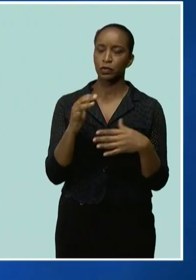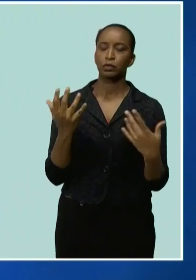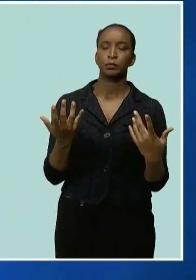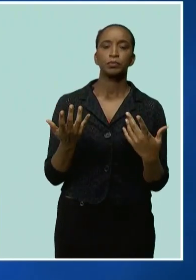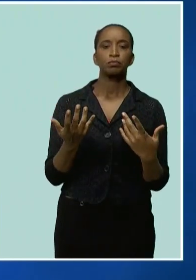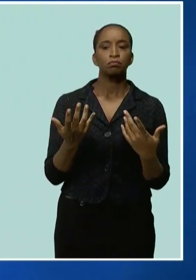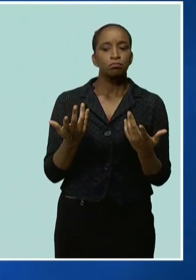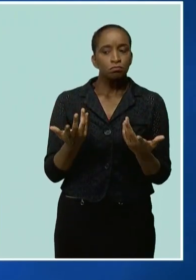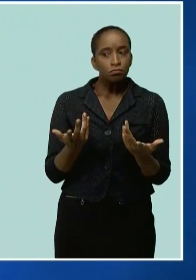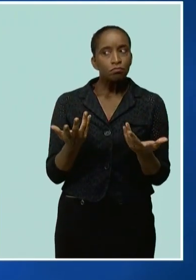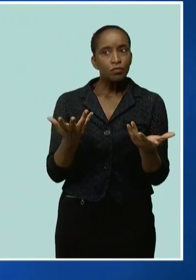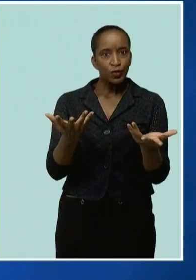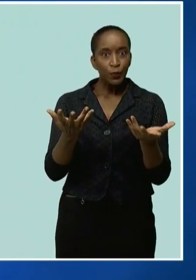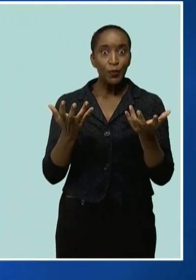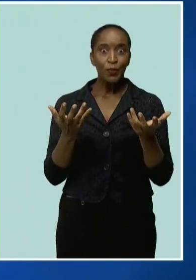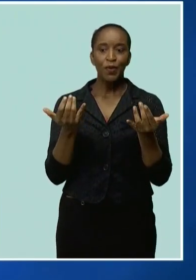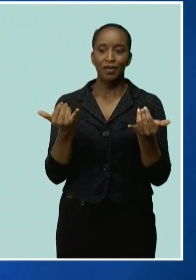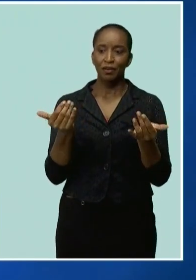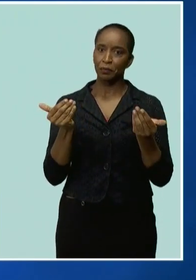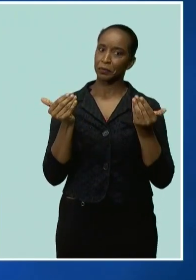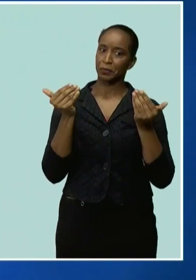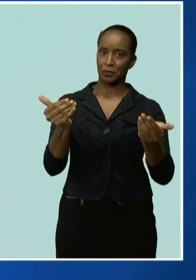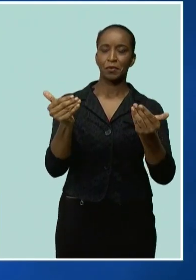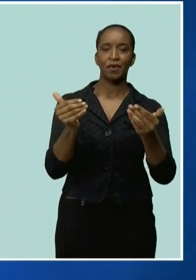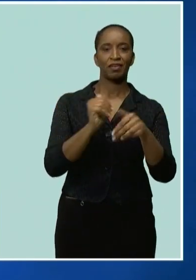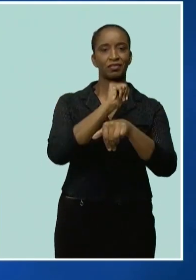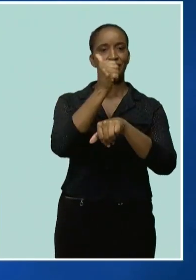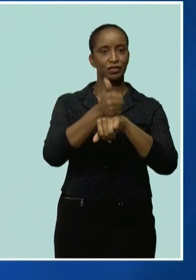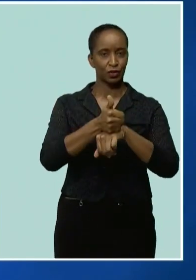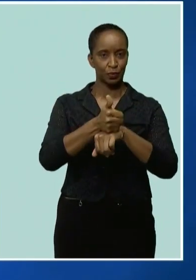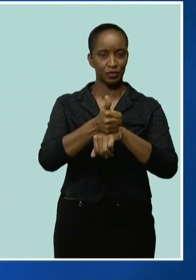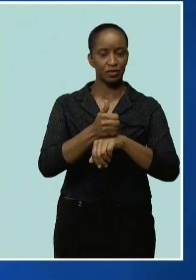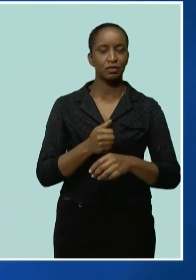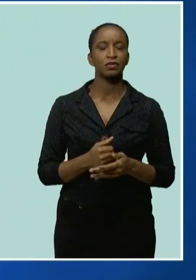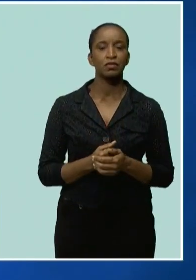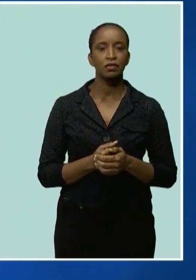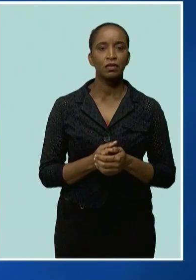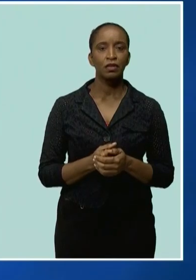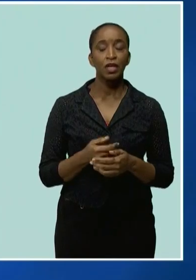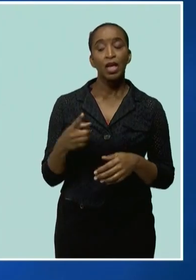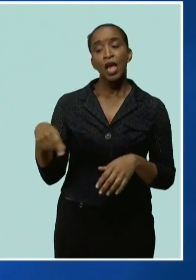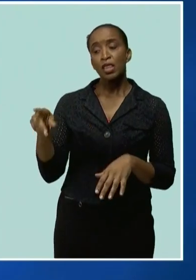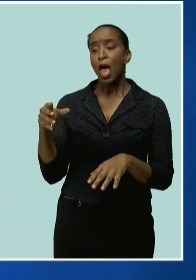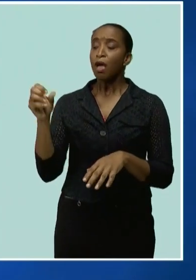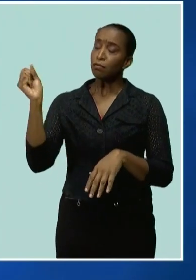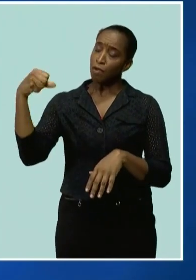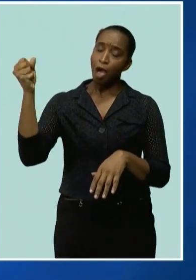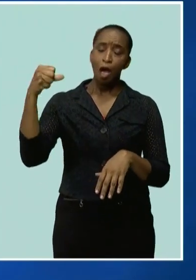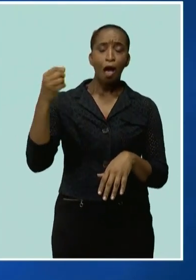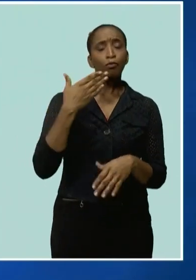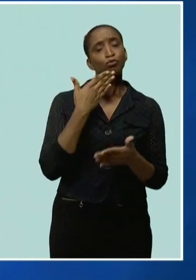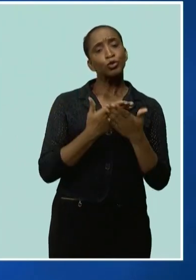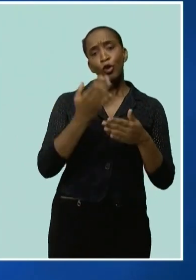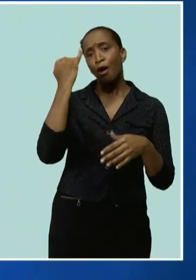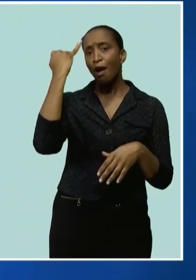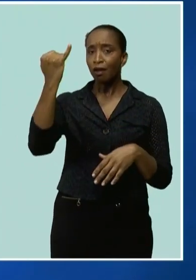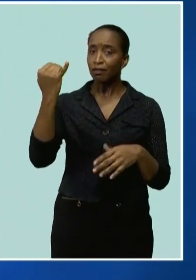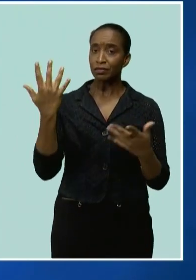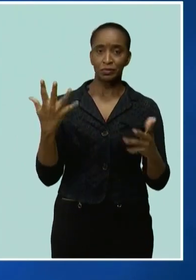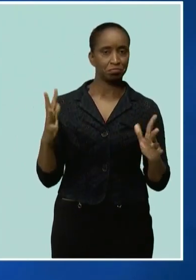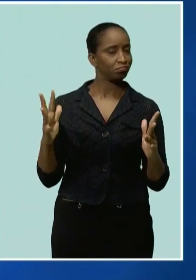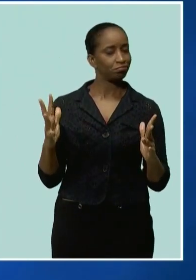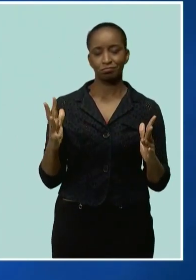support. So we just need the action to happen now. We are not going to be happy with a lot of talk. We want